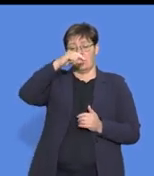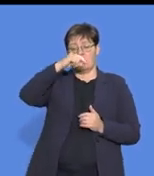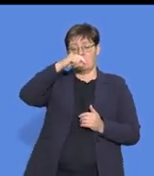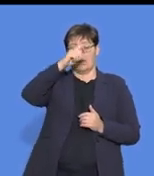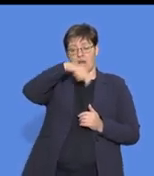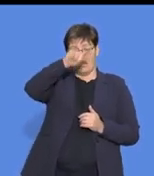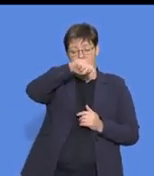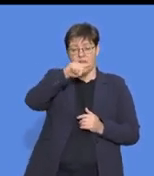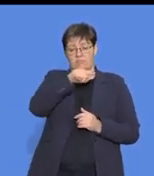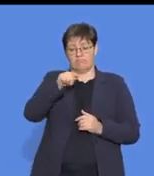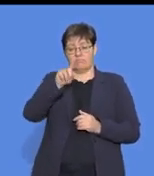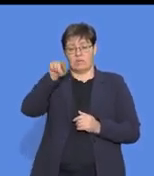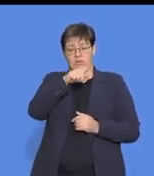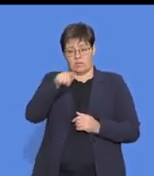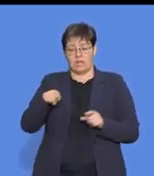was 90